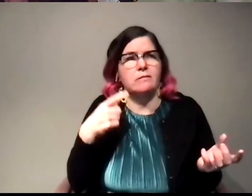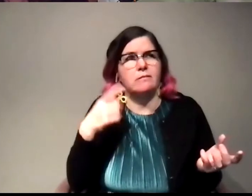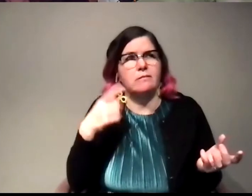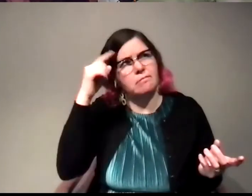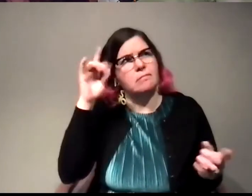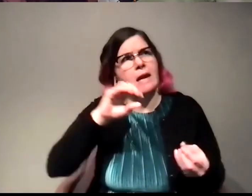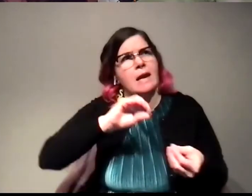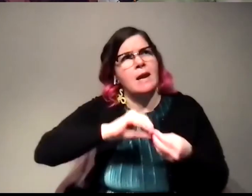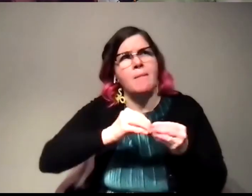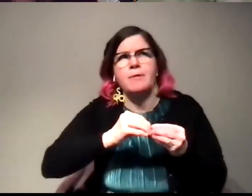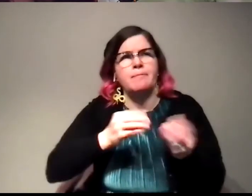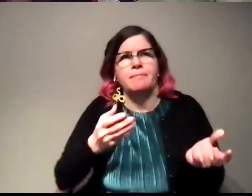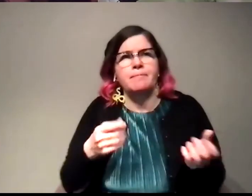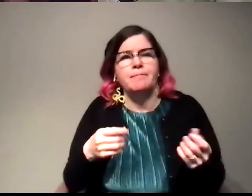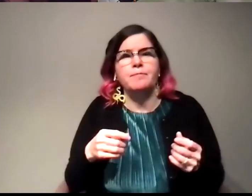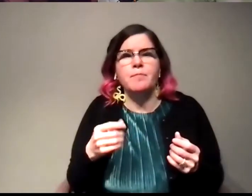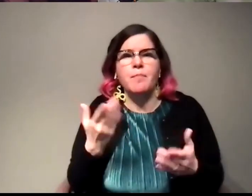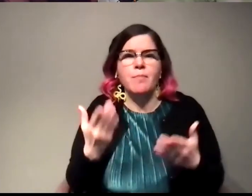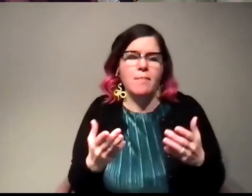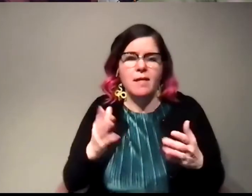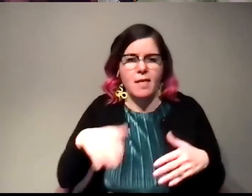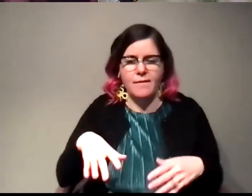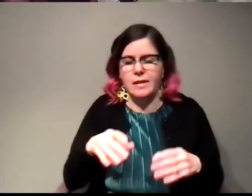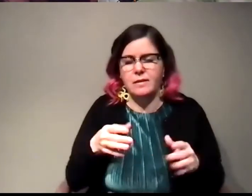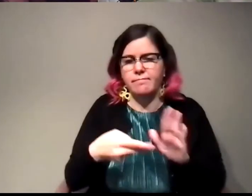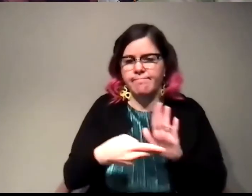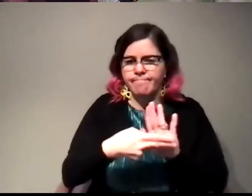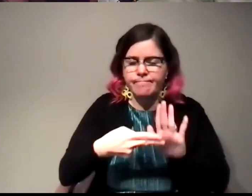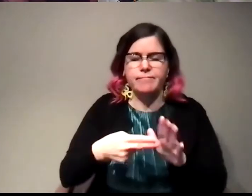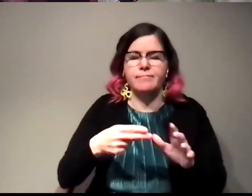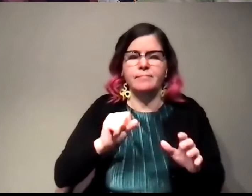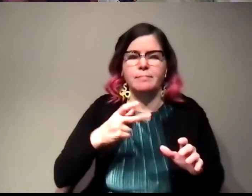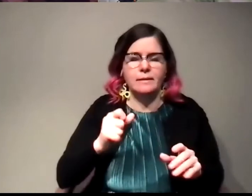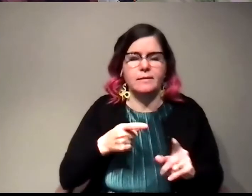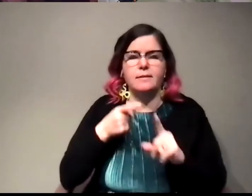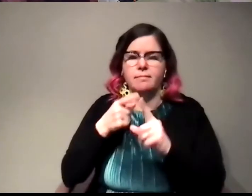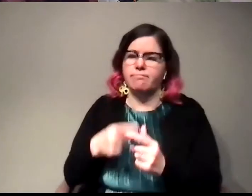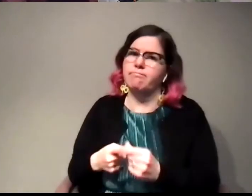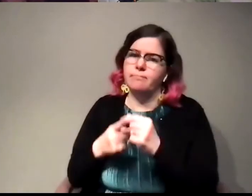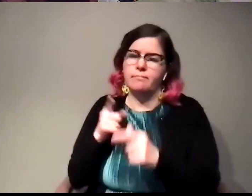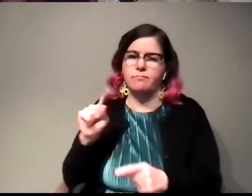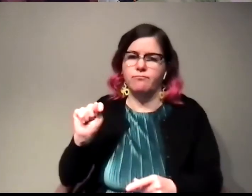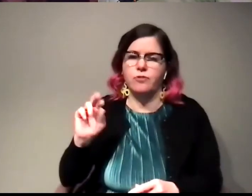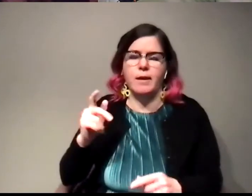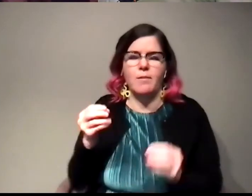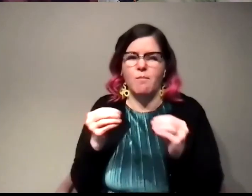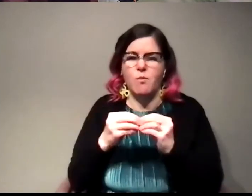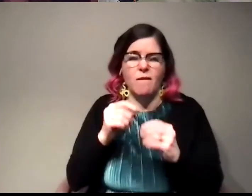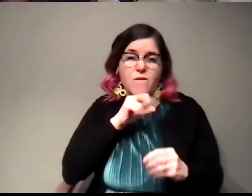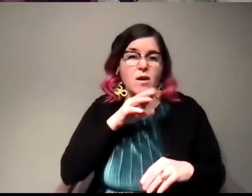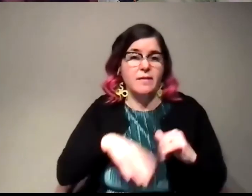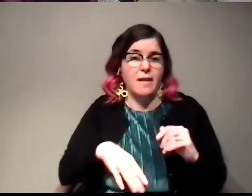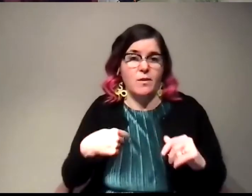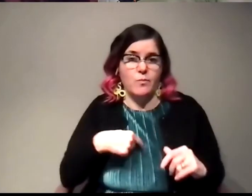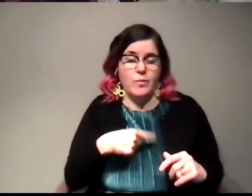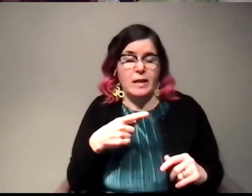are also probably a lot of species yet to be described, especially in tropical areas. So probably more frogs than we think so far